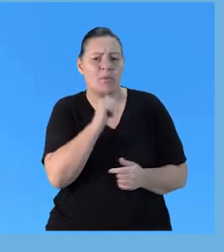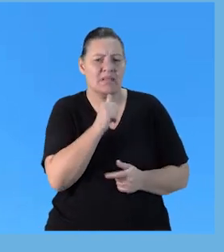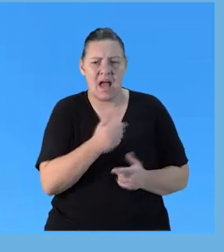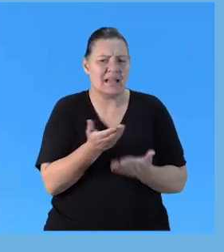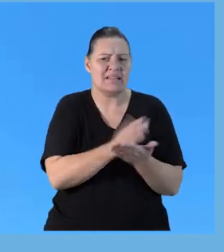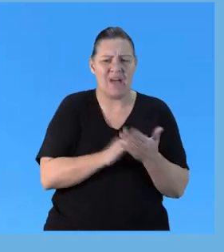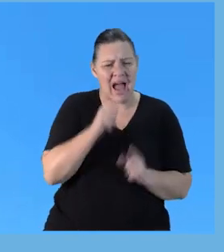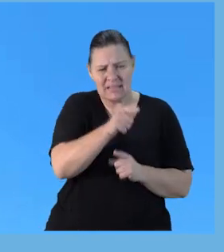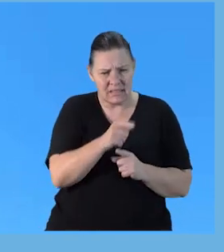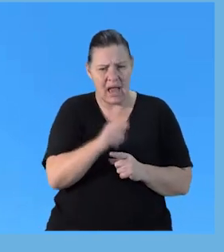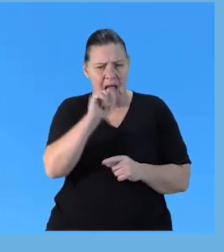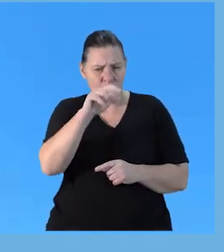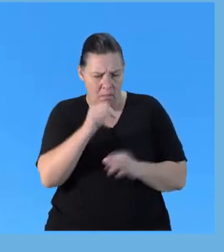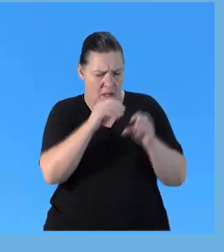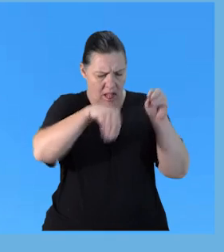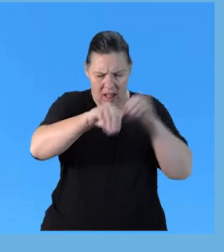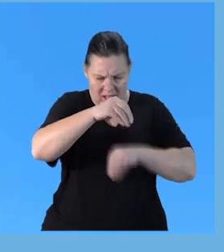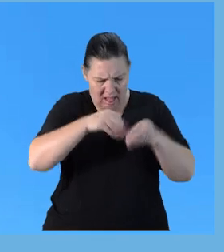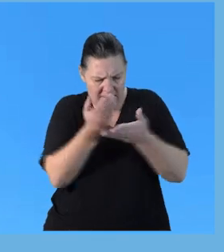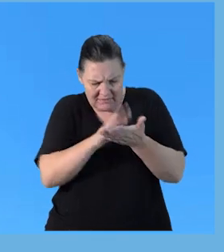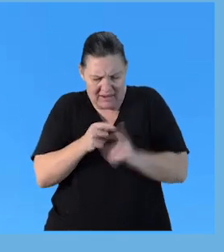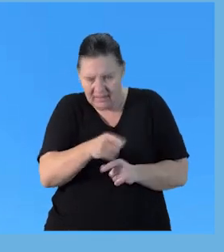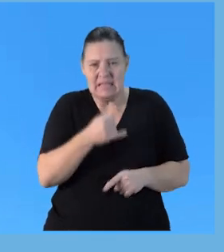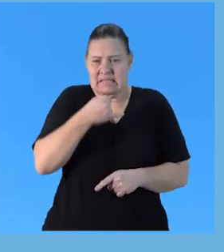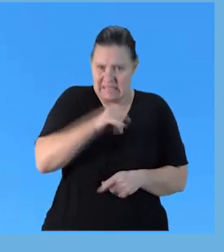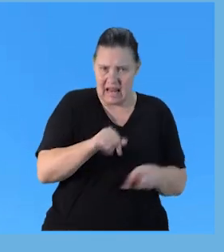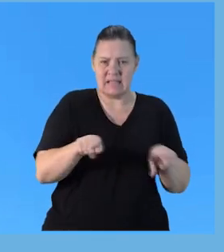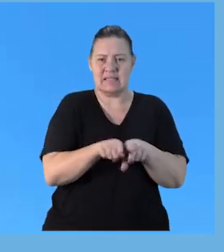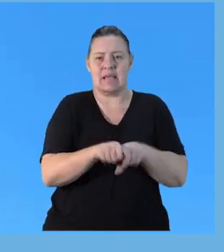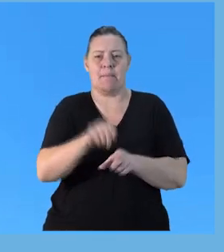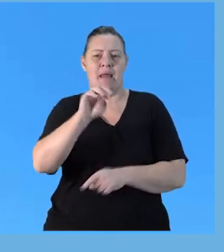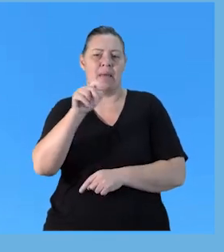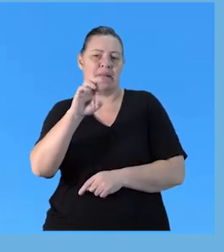And this is our open switch.